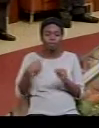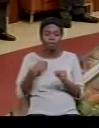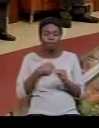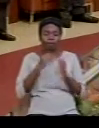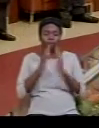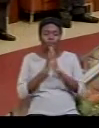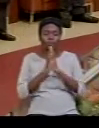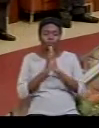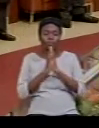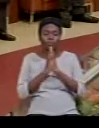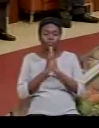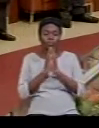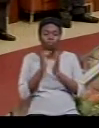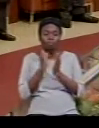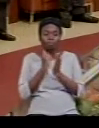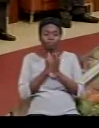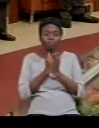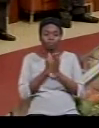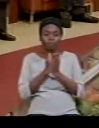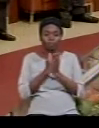pray.